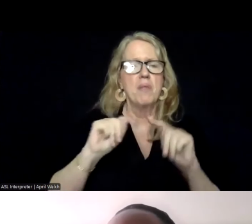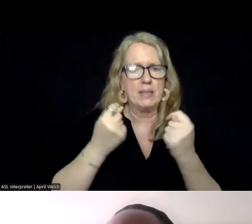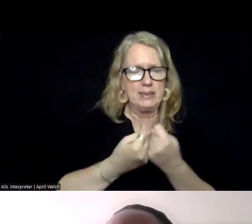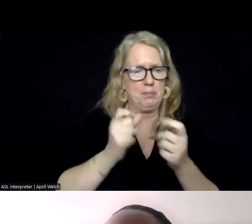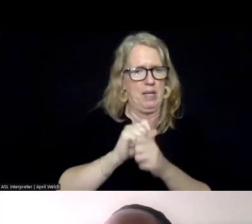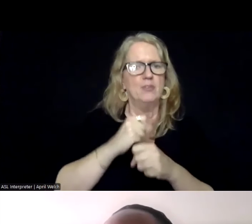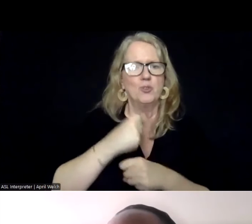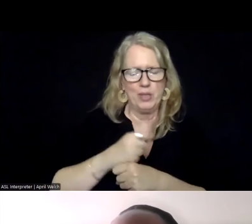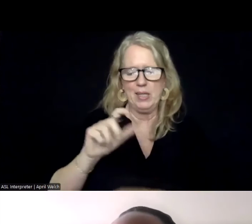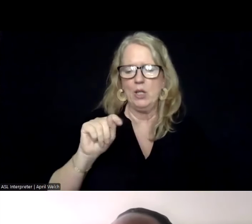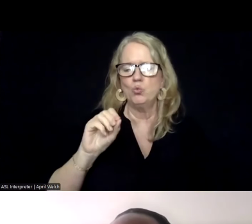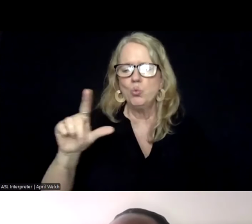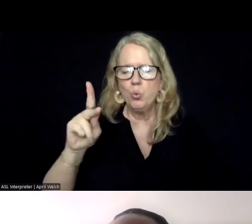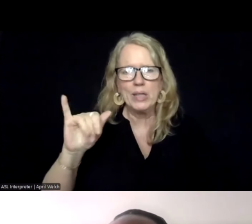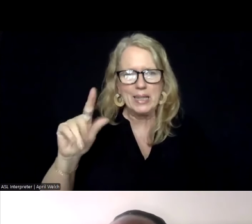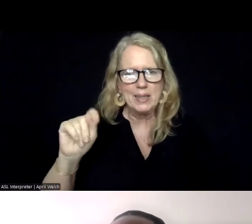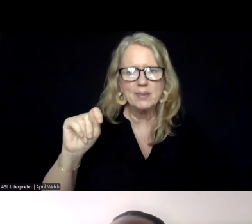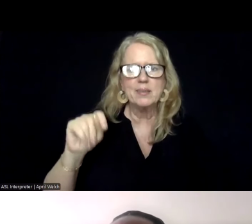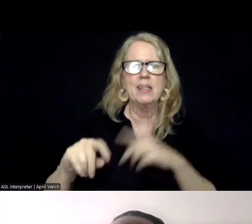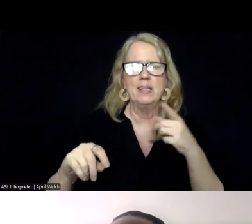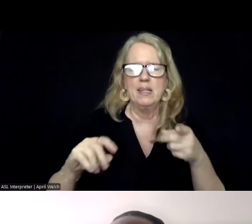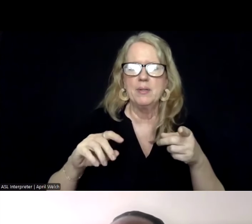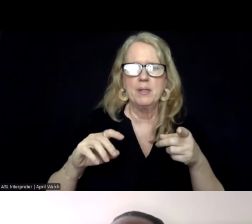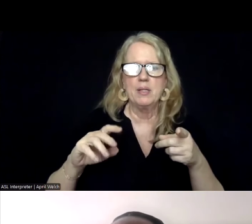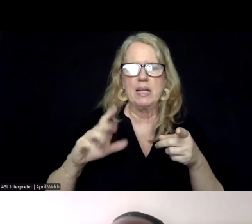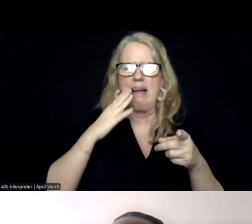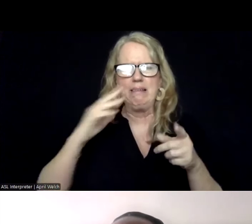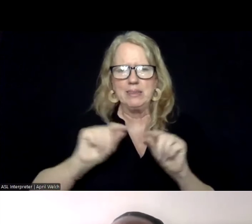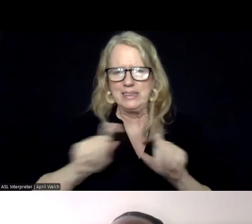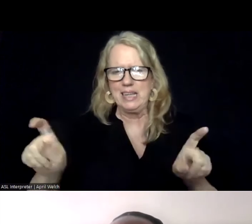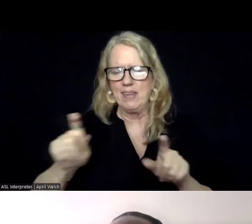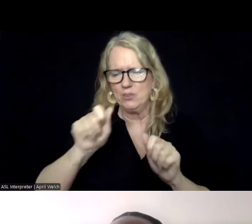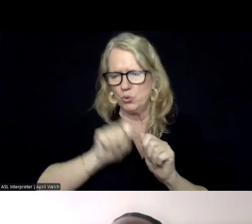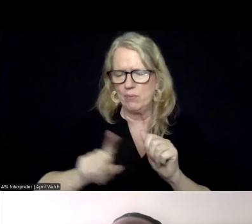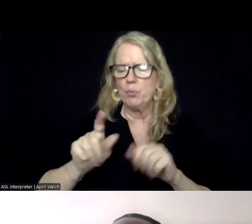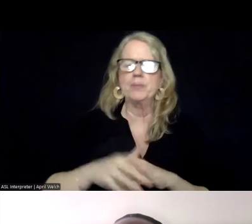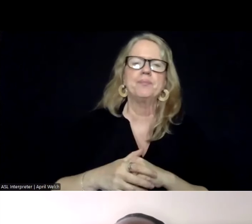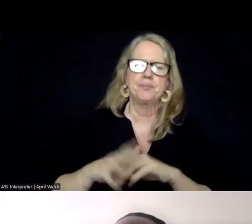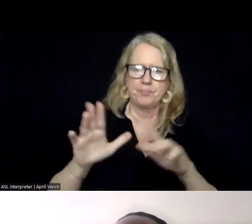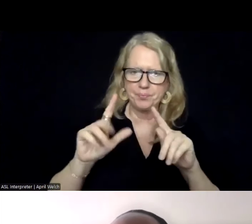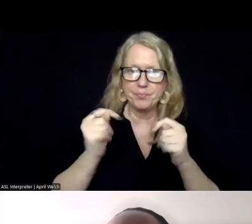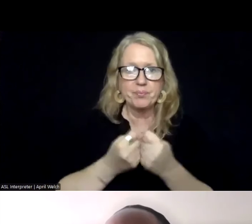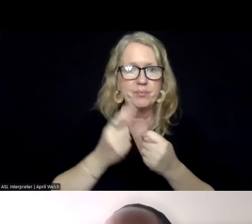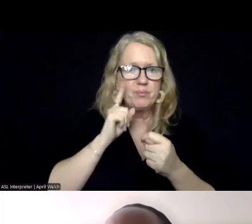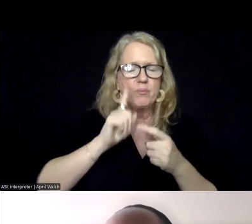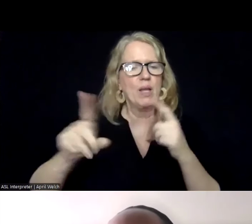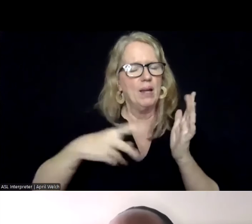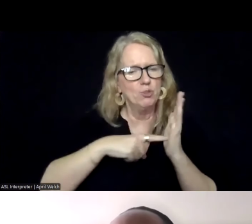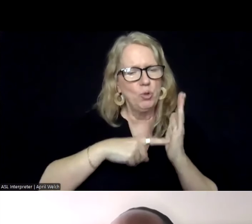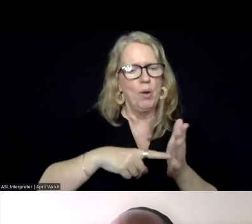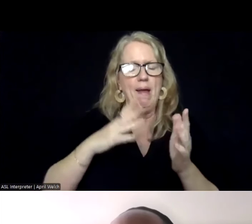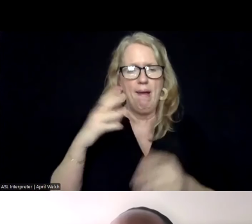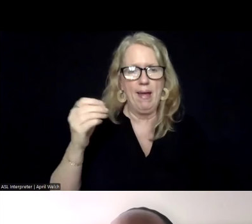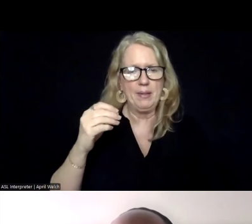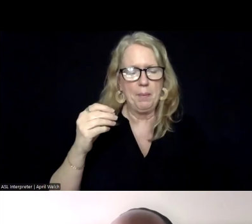a toolkit to that effect. Whoops, I did not send that to everyone. The team has put together a toolkit to that effect.